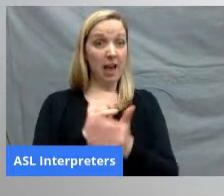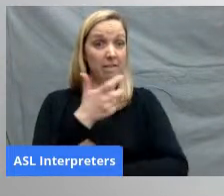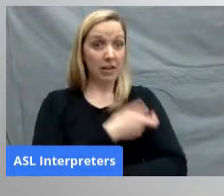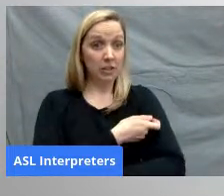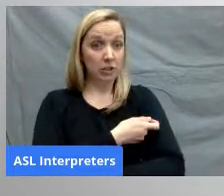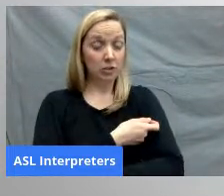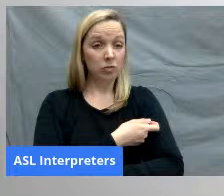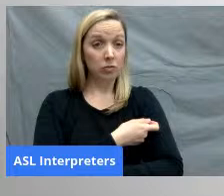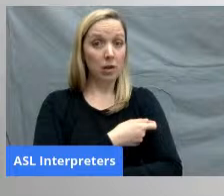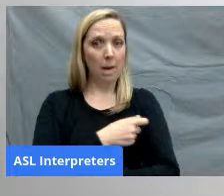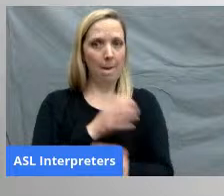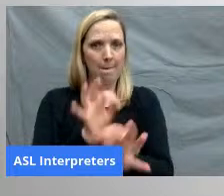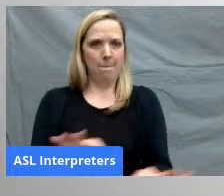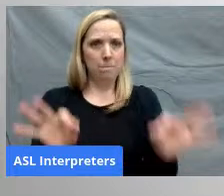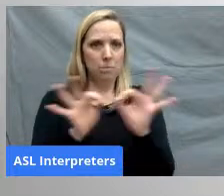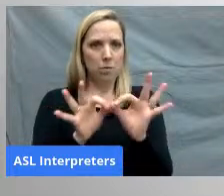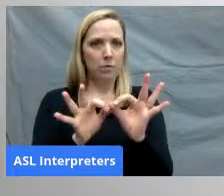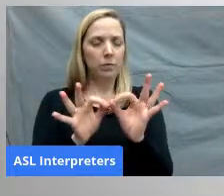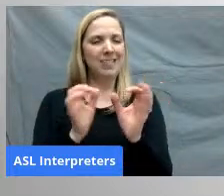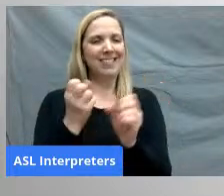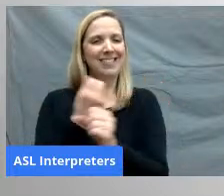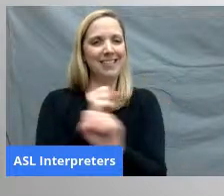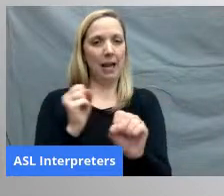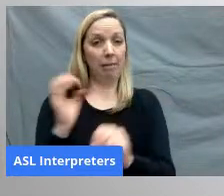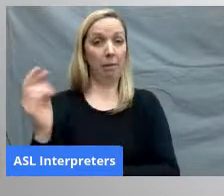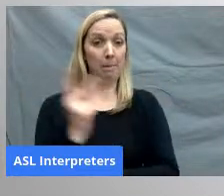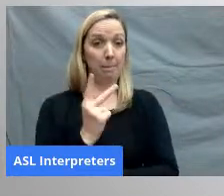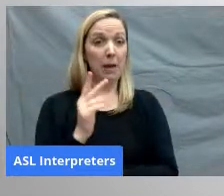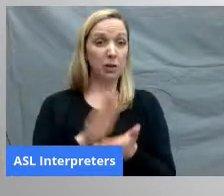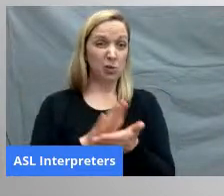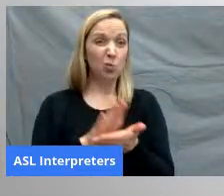safe return to school as soon as we can